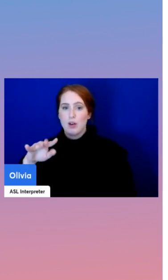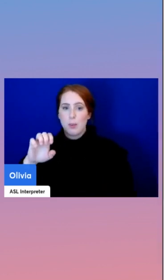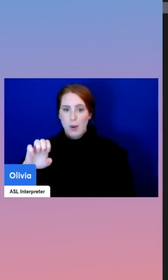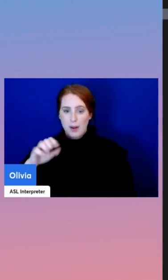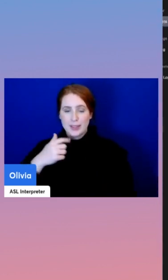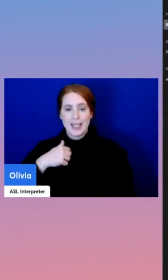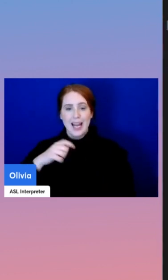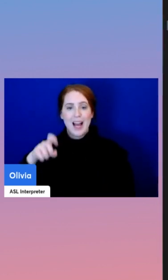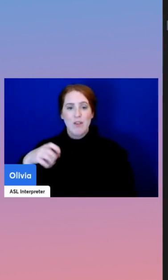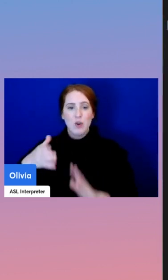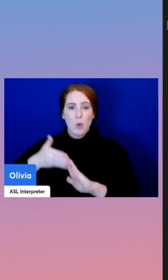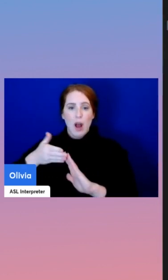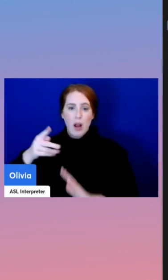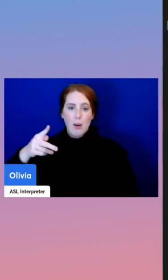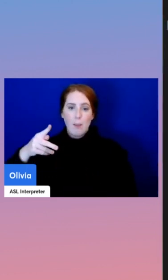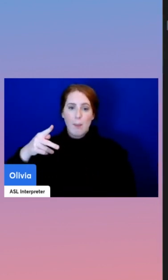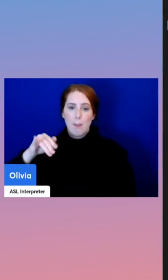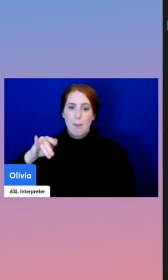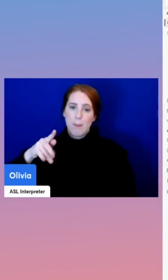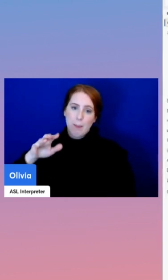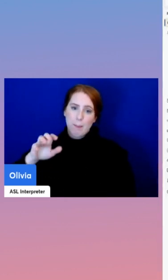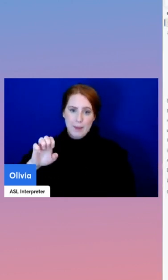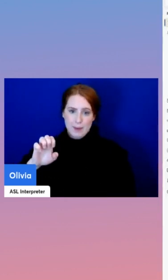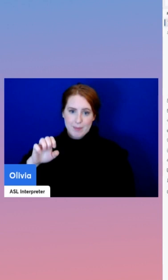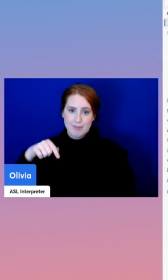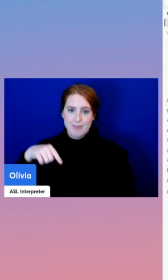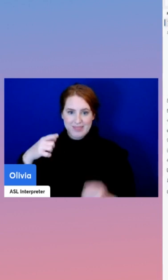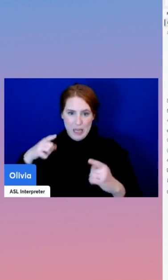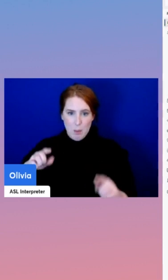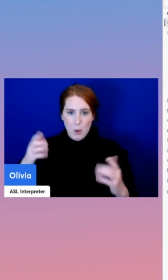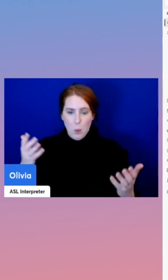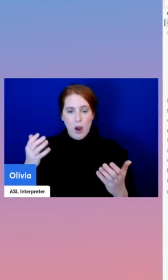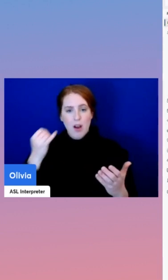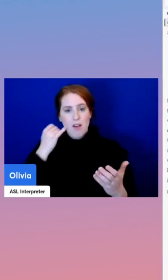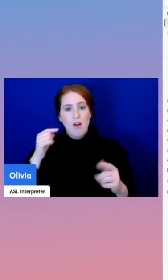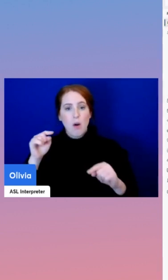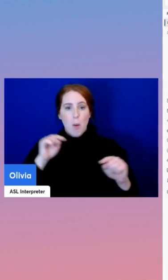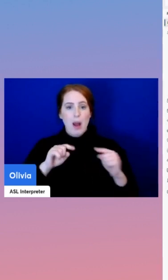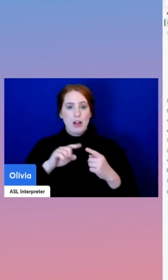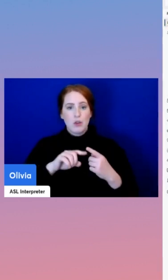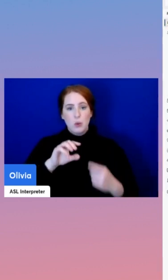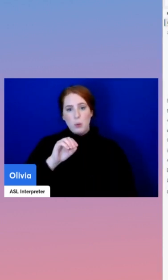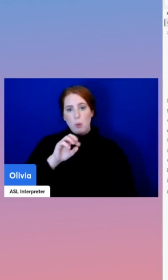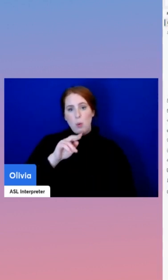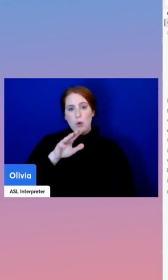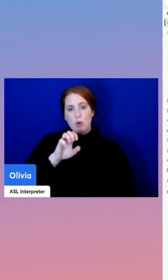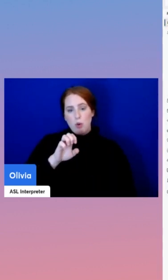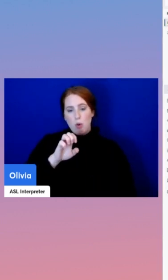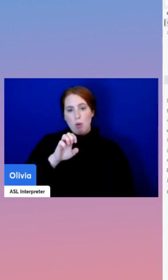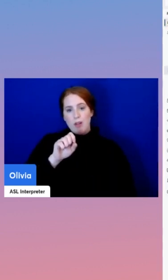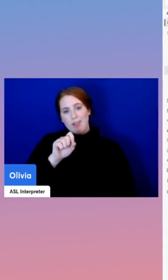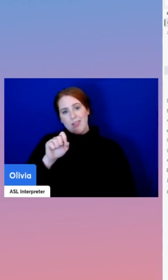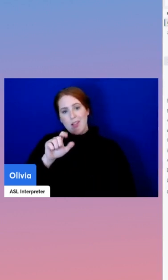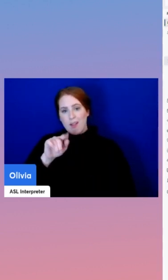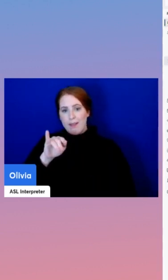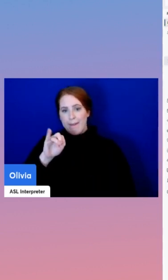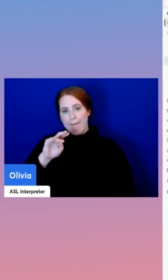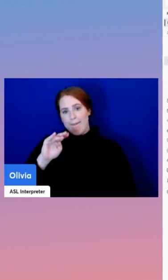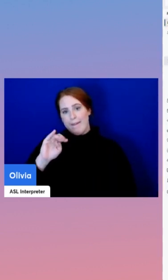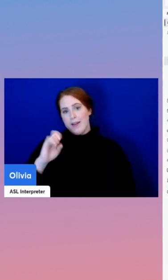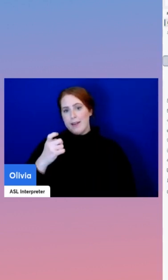to run my pipelines, and this is what's going to happen. So if I go now to my Oracle Linux